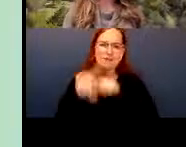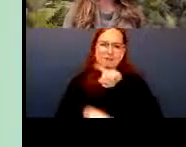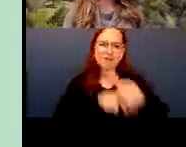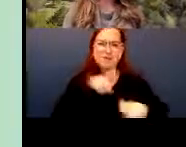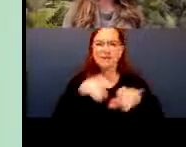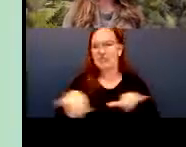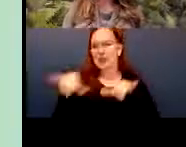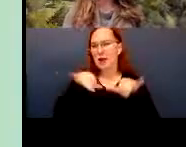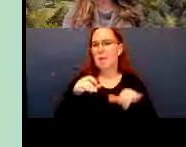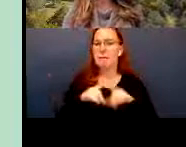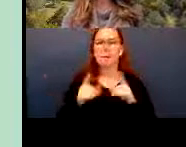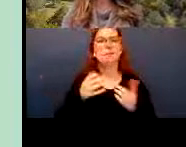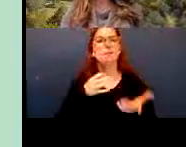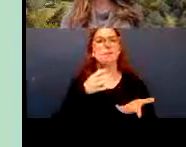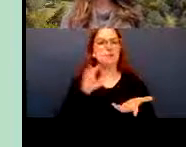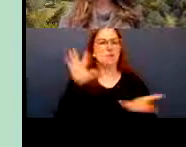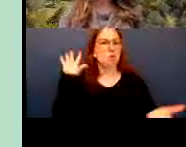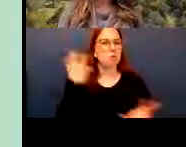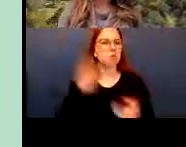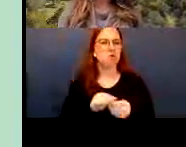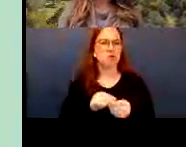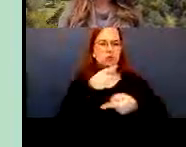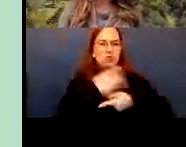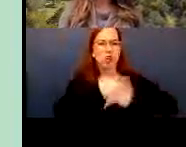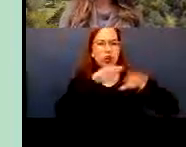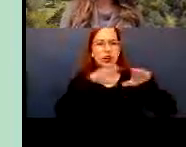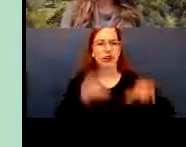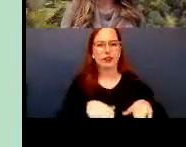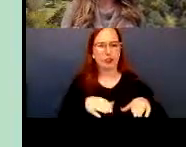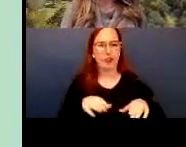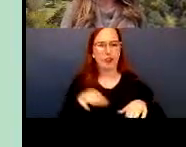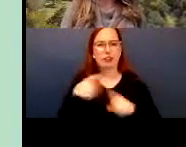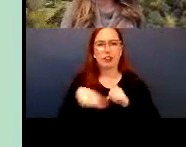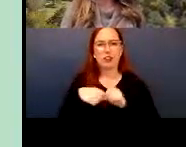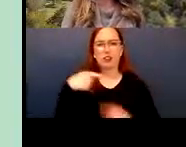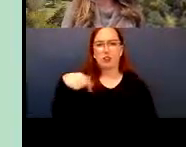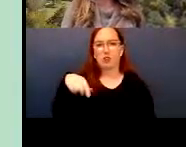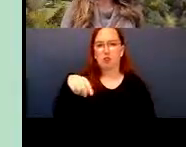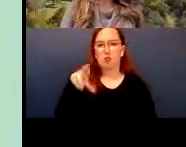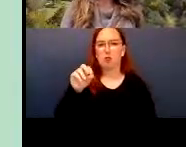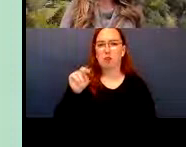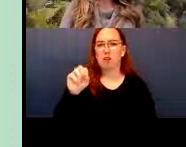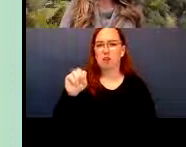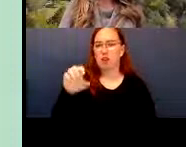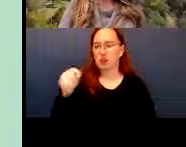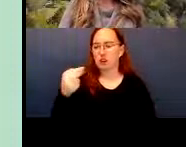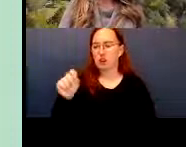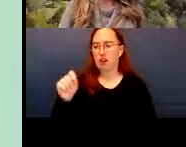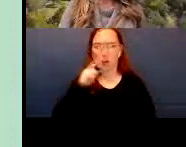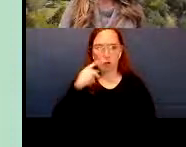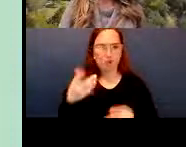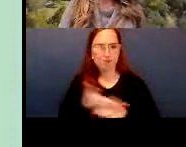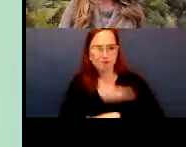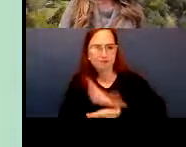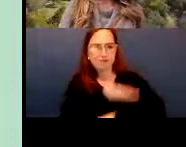concepts, but we have the repurposed caretaker's cottage and Quonset hut as the central idea around this concept.